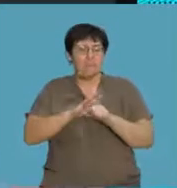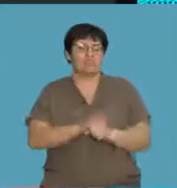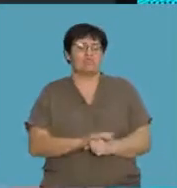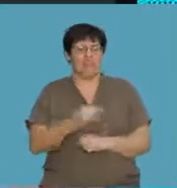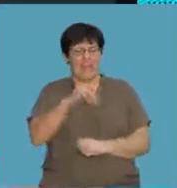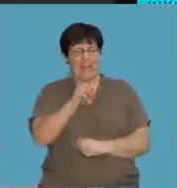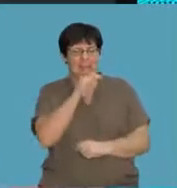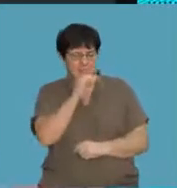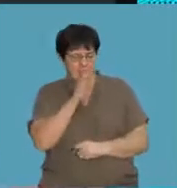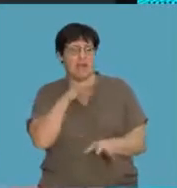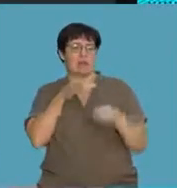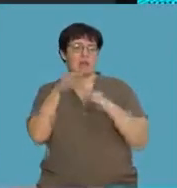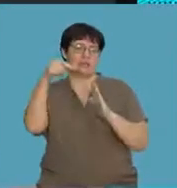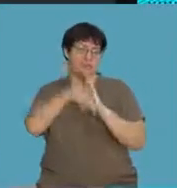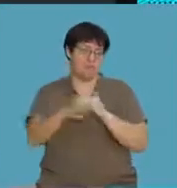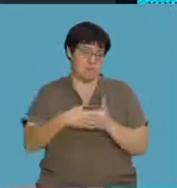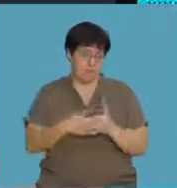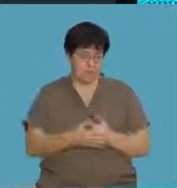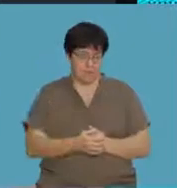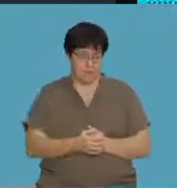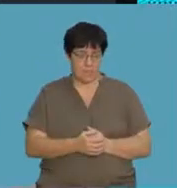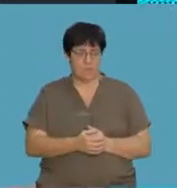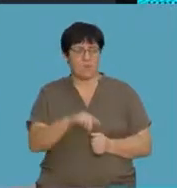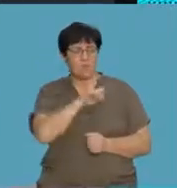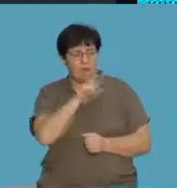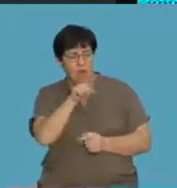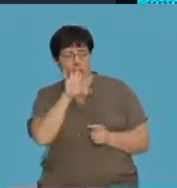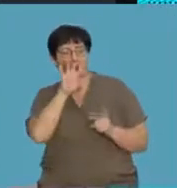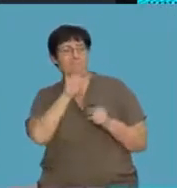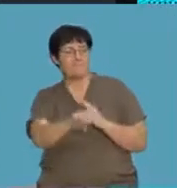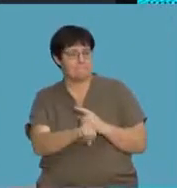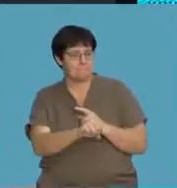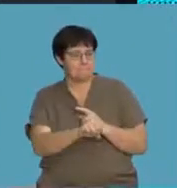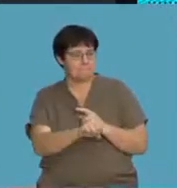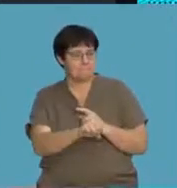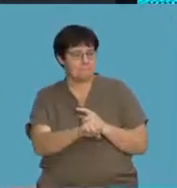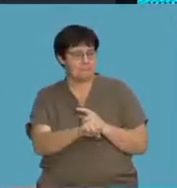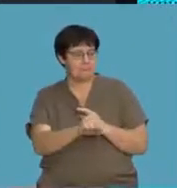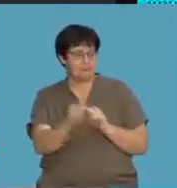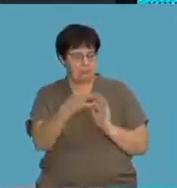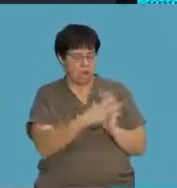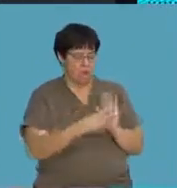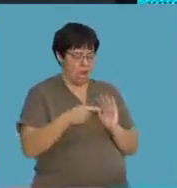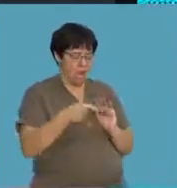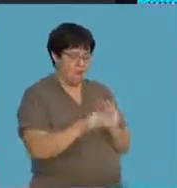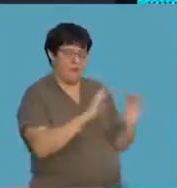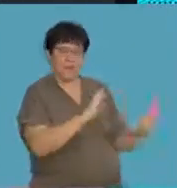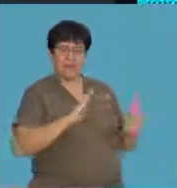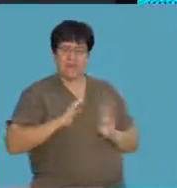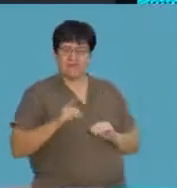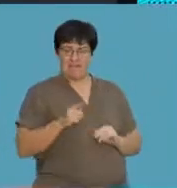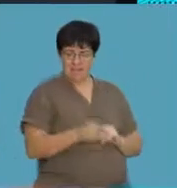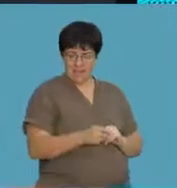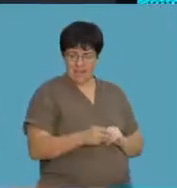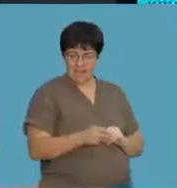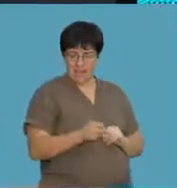of a gas means, because you immediately realize that, okay, so if we were to model the behavior